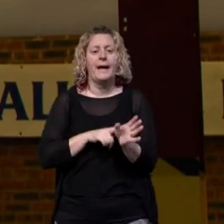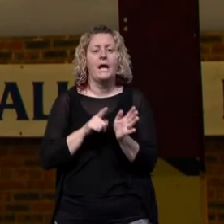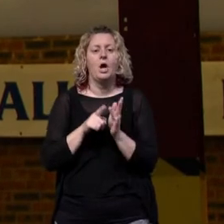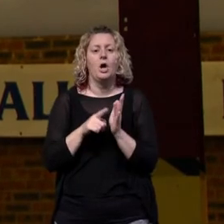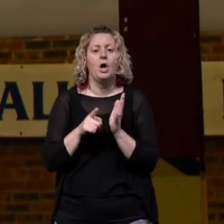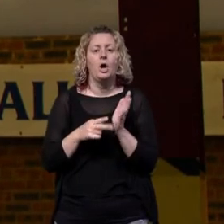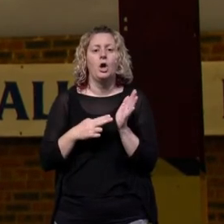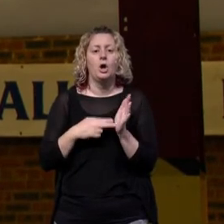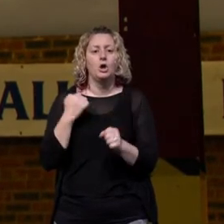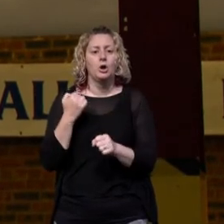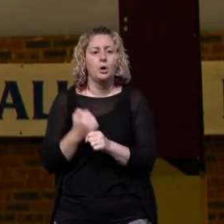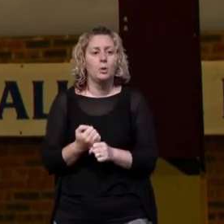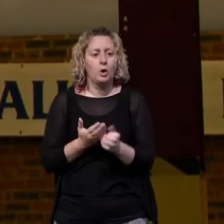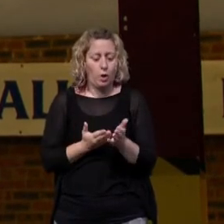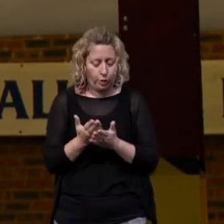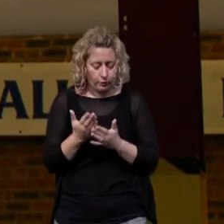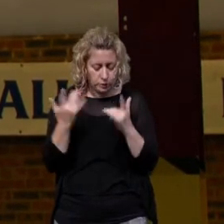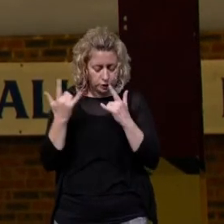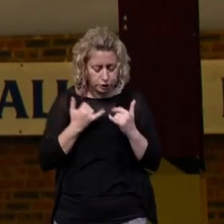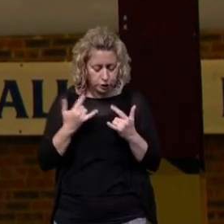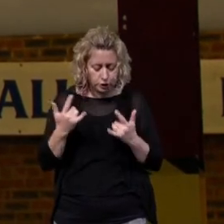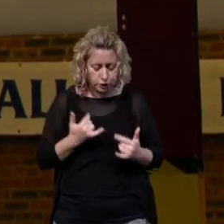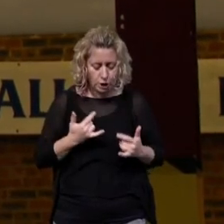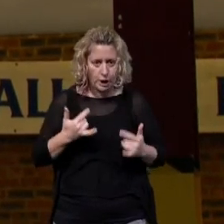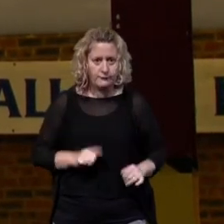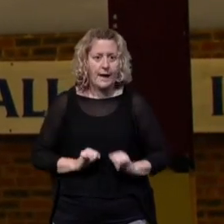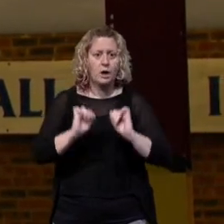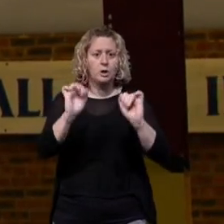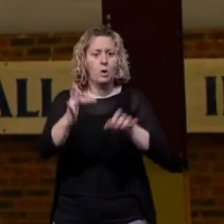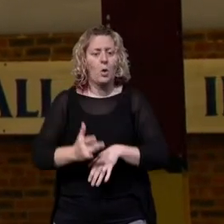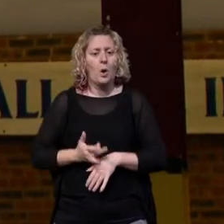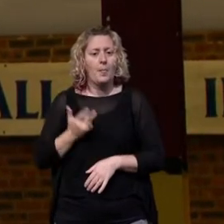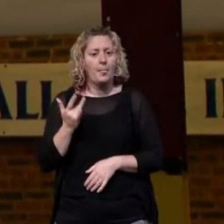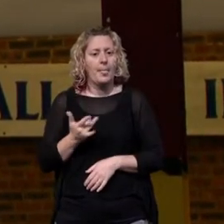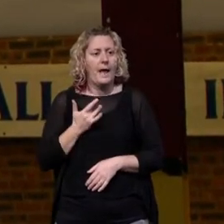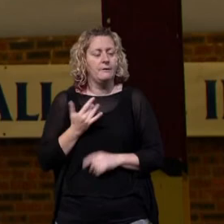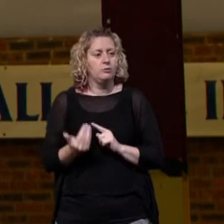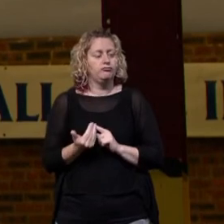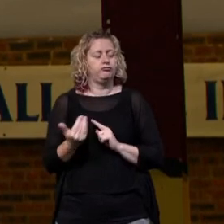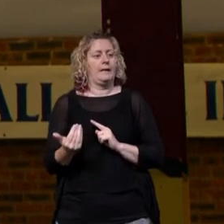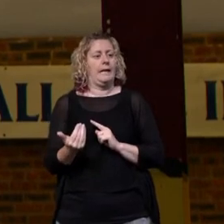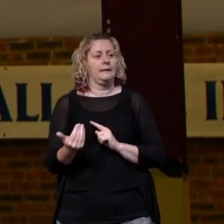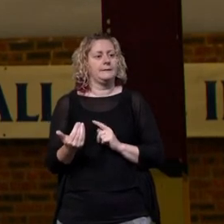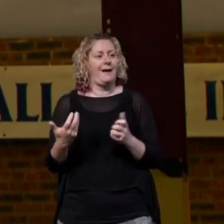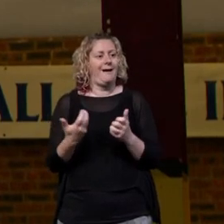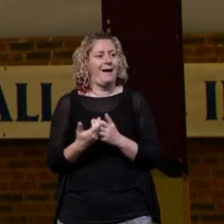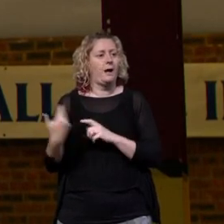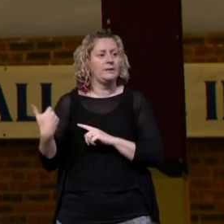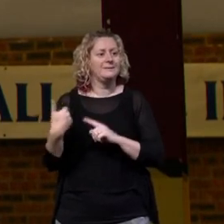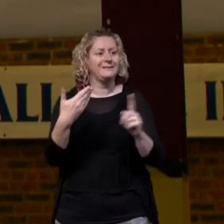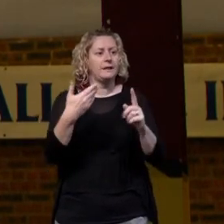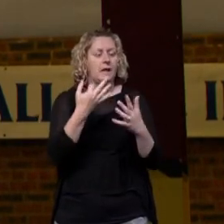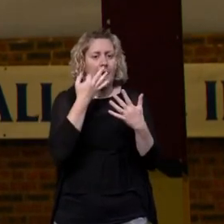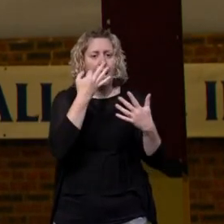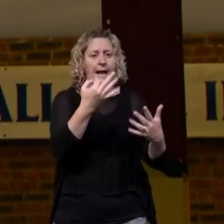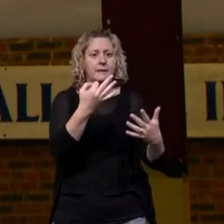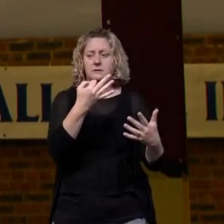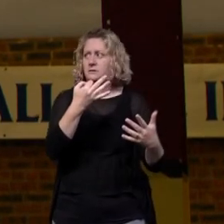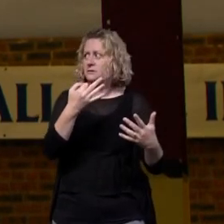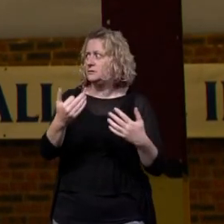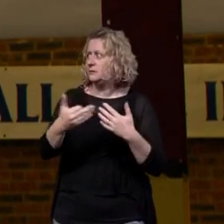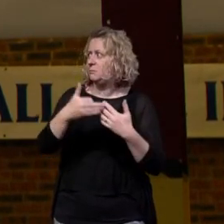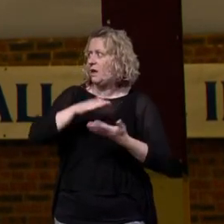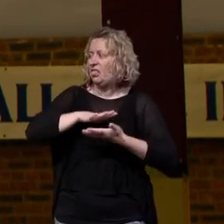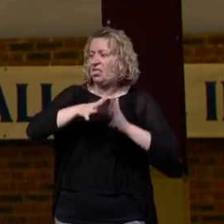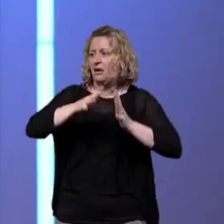going through and you just do surveys on yourself. And I realized how being sent away when I was 8 had had just such an impact,